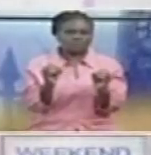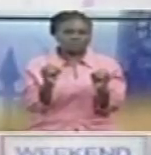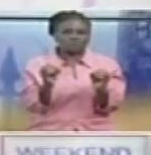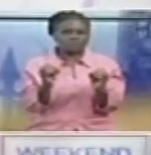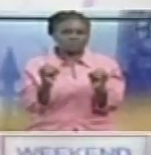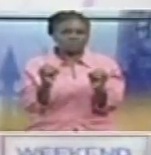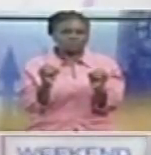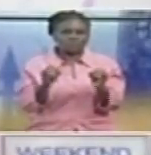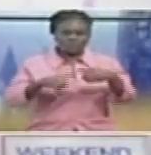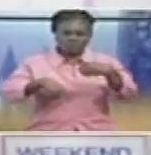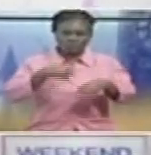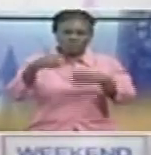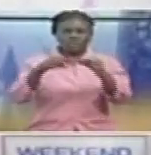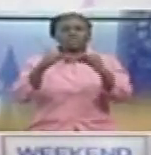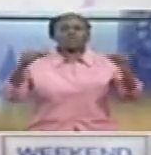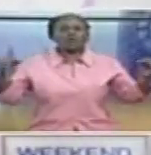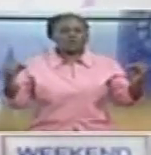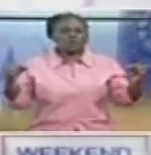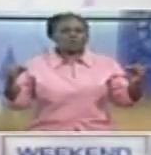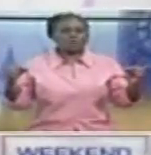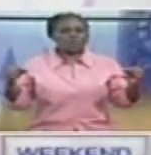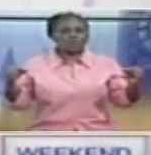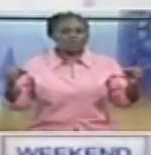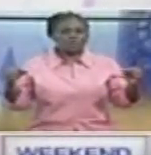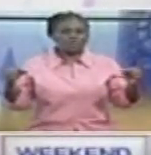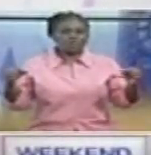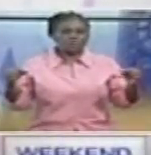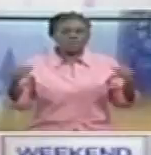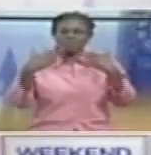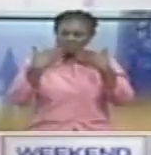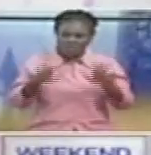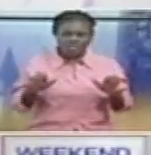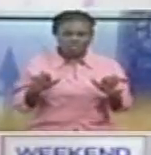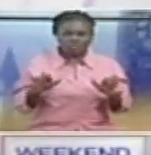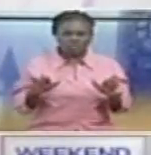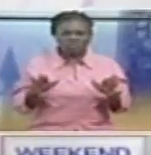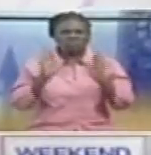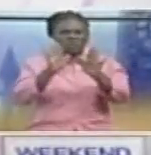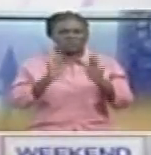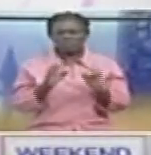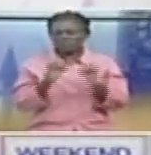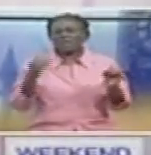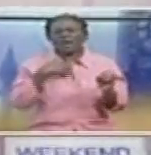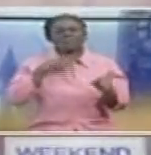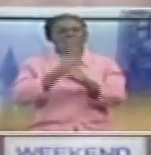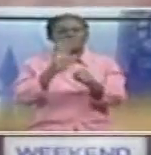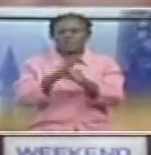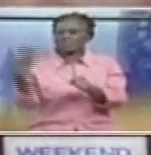Hapo ndio kwa nafanya process long na kupea kila kitu inaisha. Hakuna haja kuona mambo mengi.